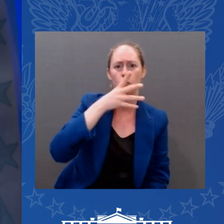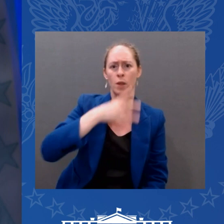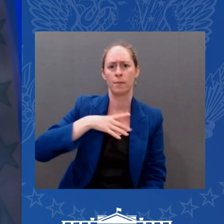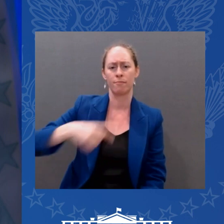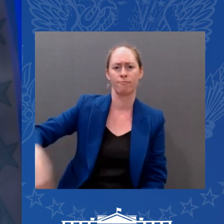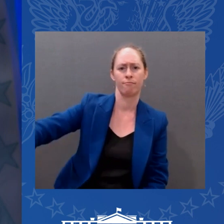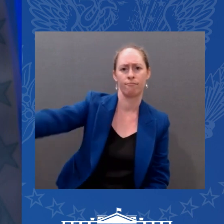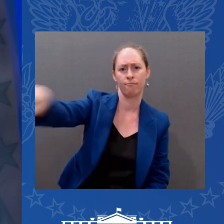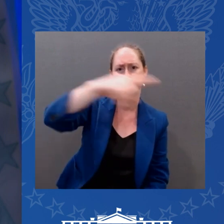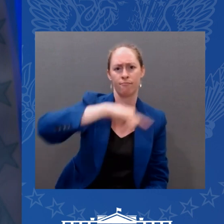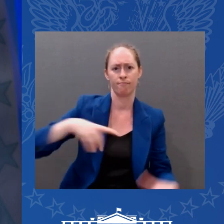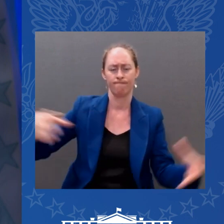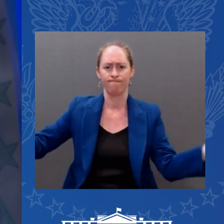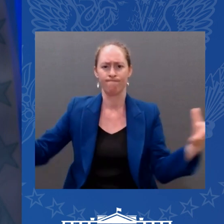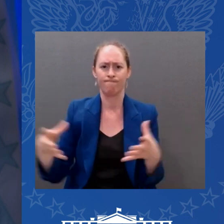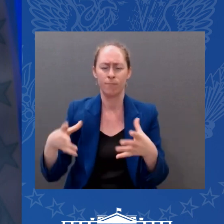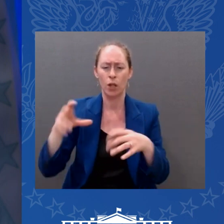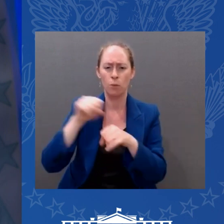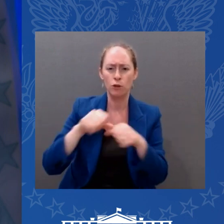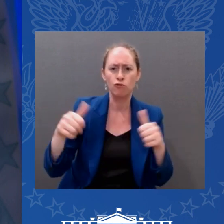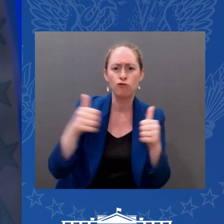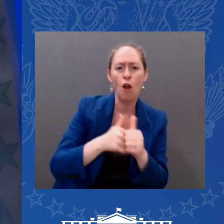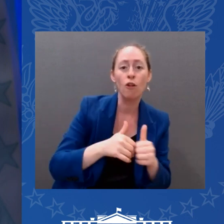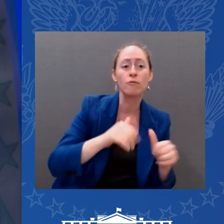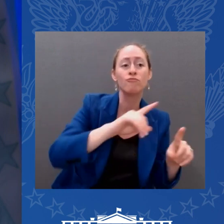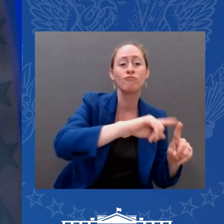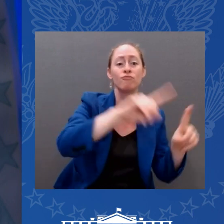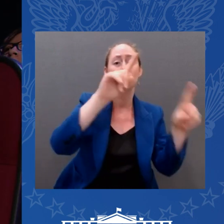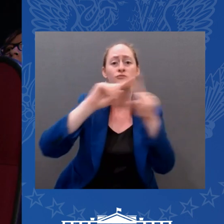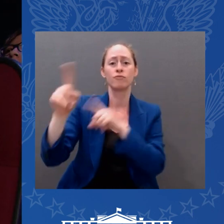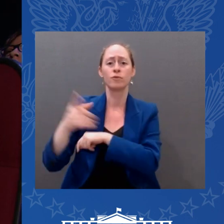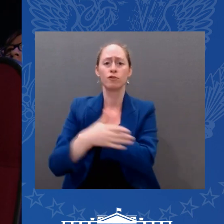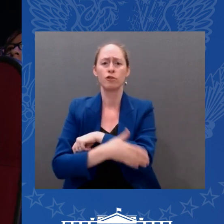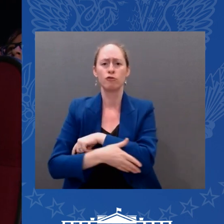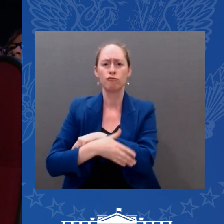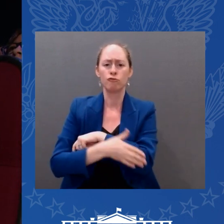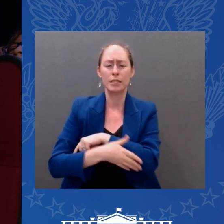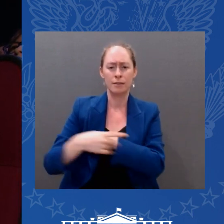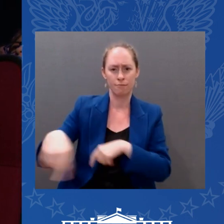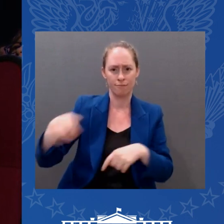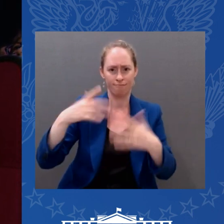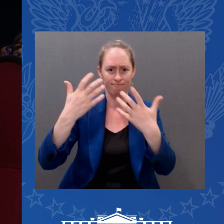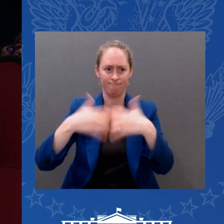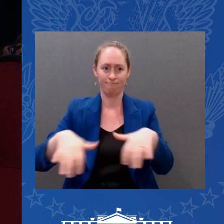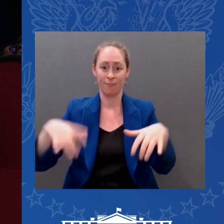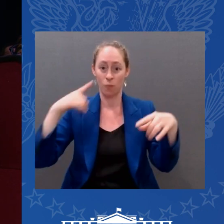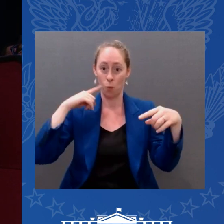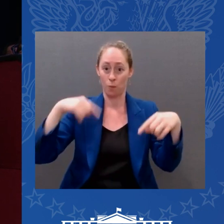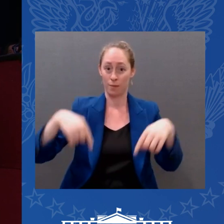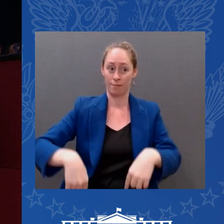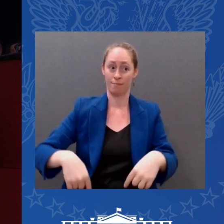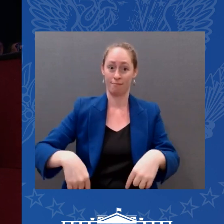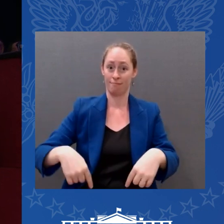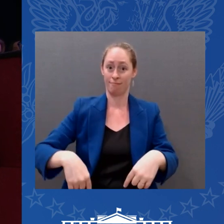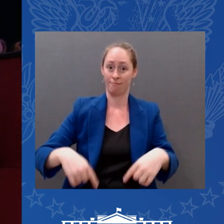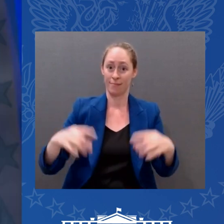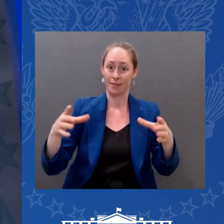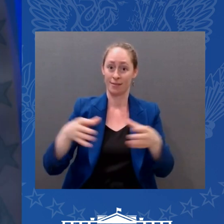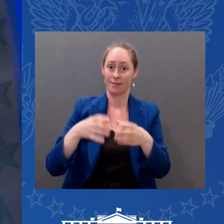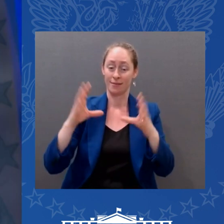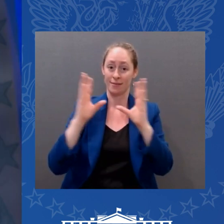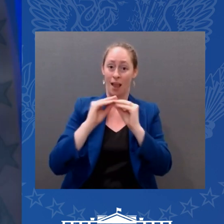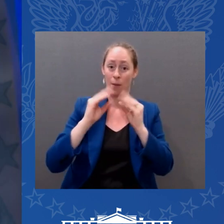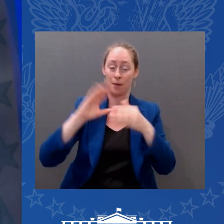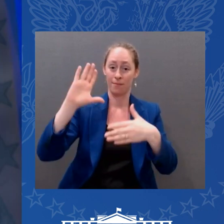historic summit of the Americas. We are here. We're here representing civil society,